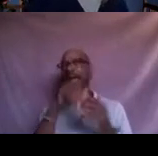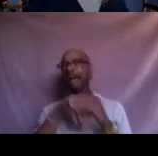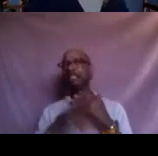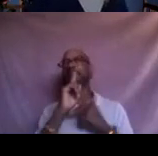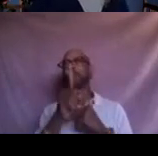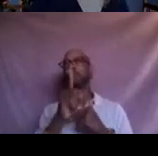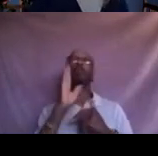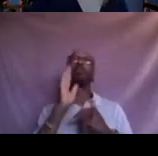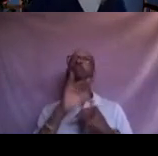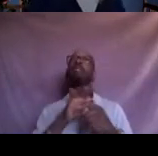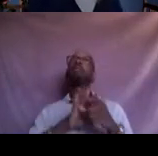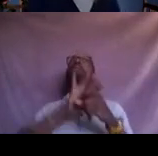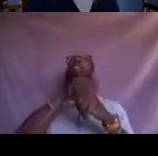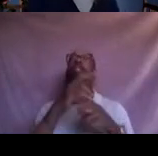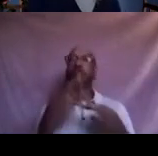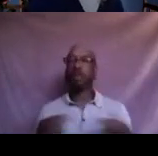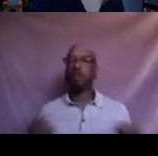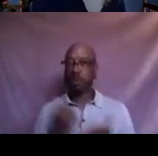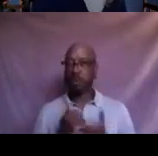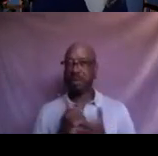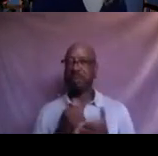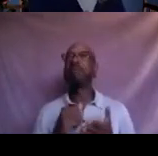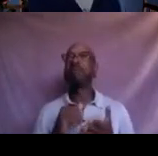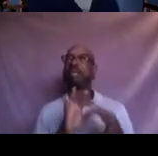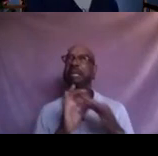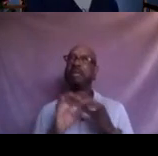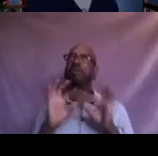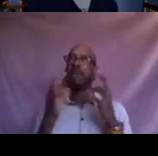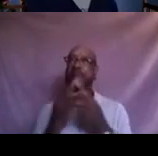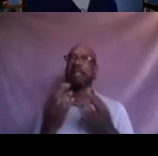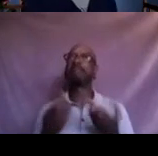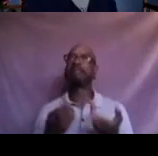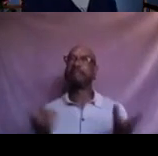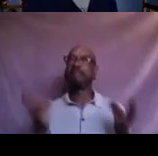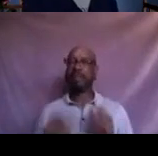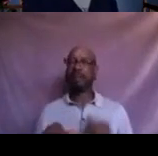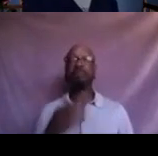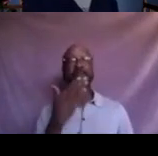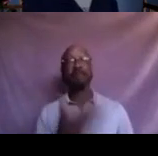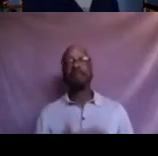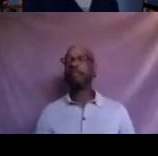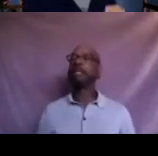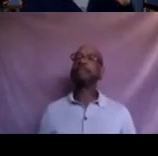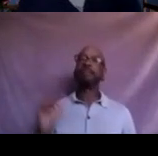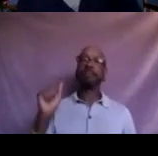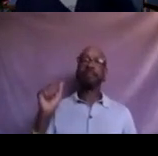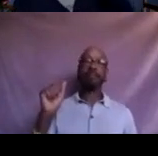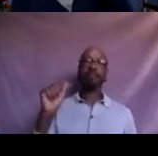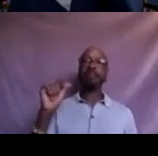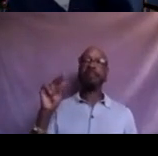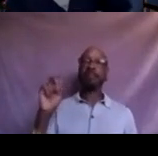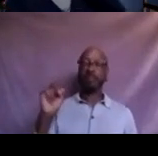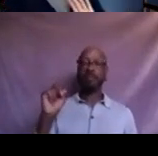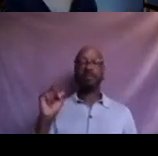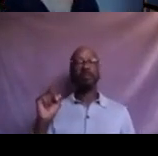an abundance of resources to help them out this year. Thank you. So Allison started to introduce some of our norms